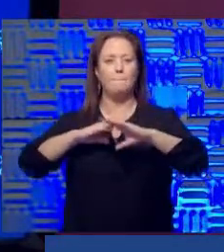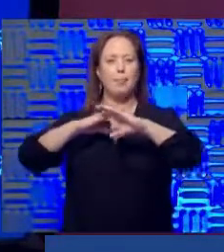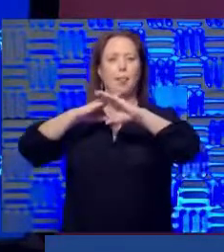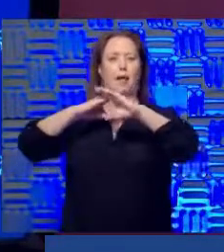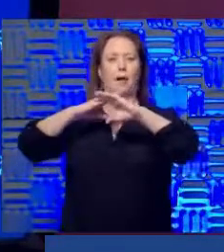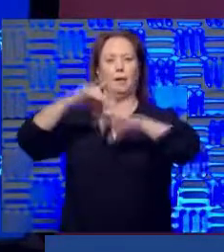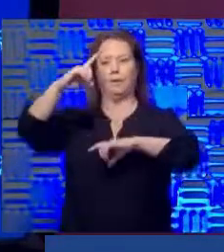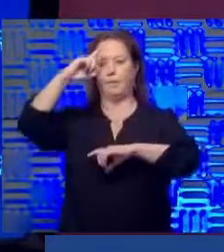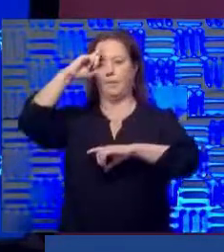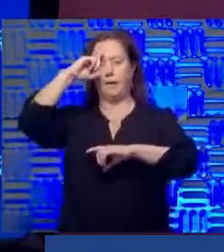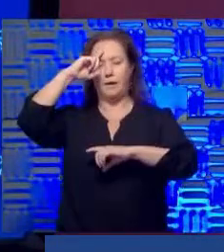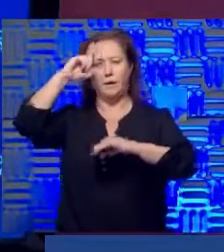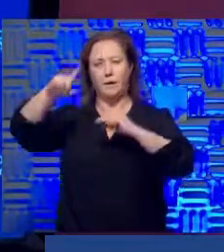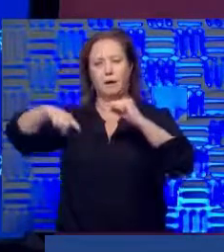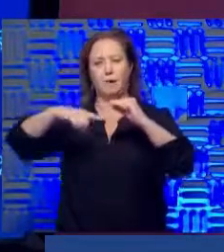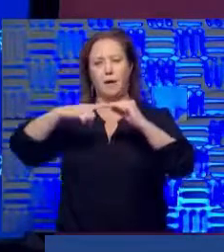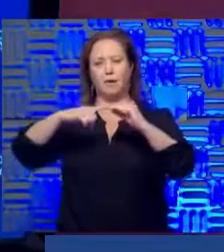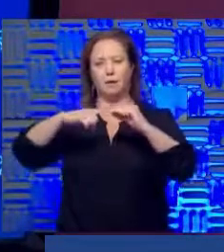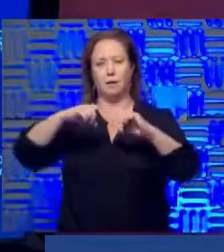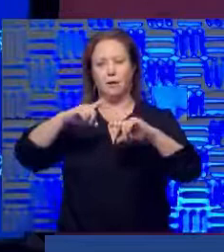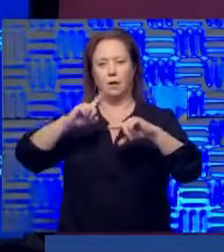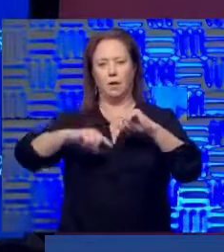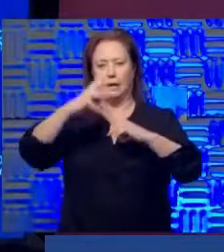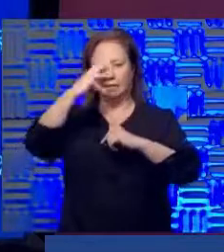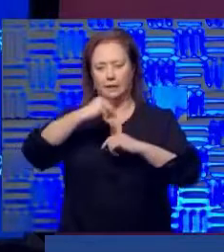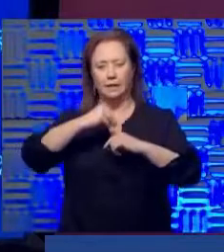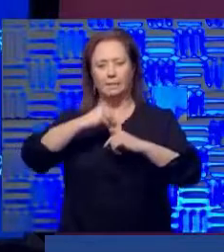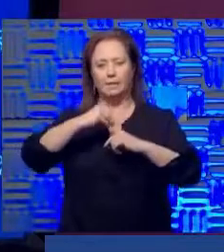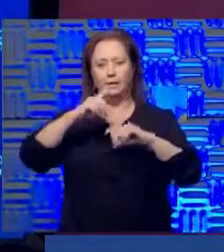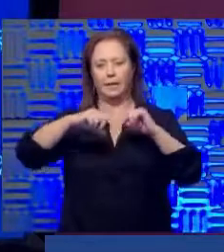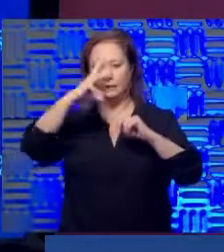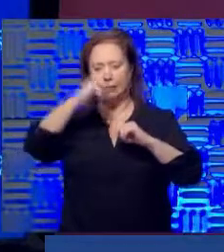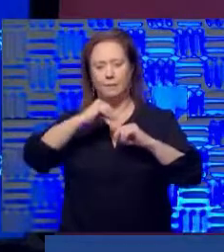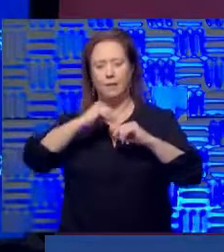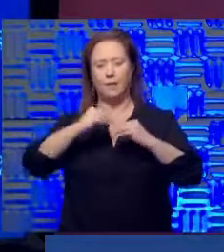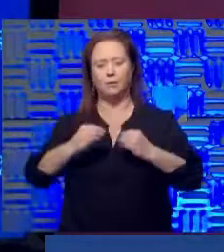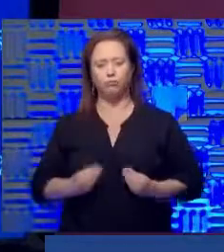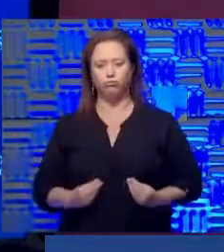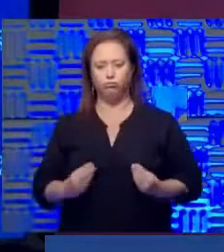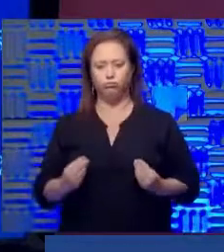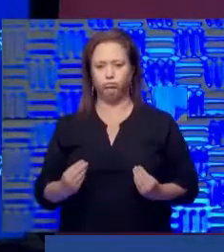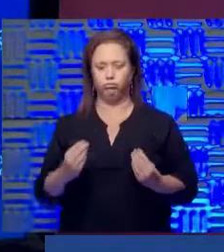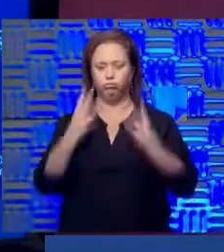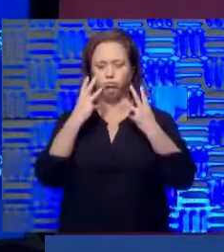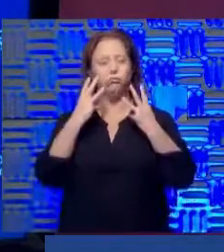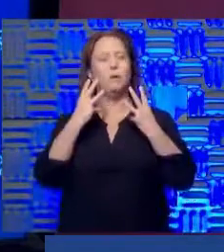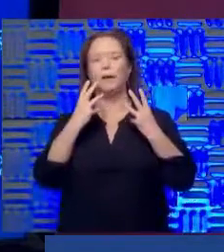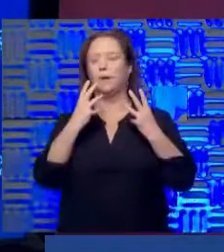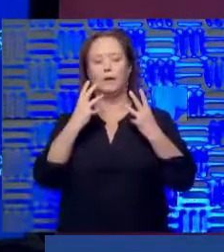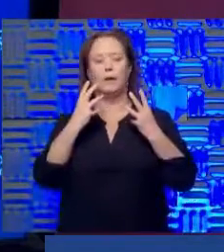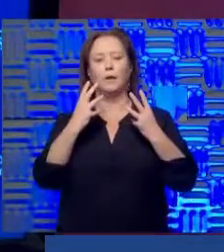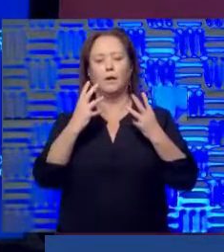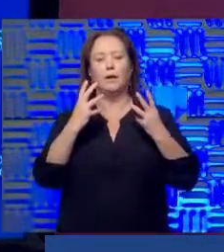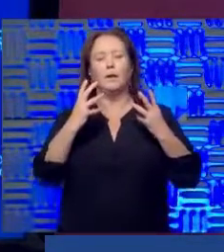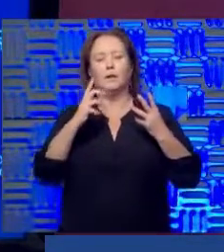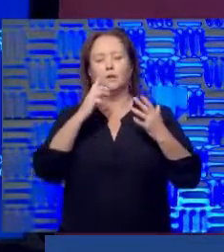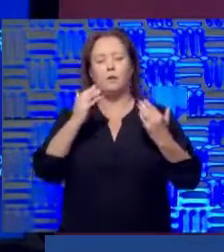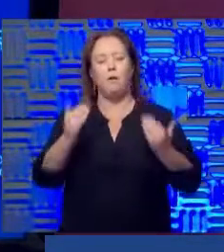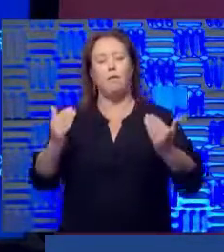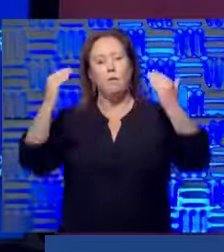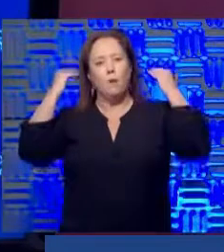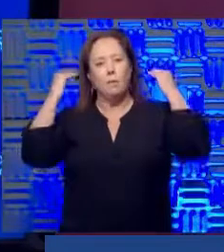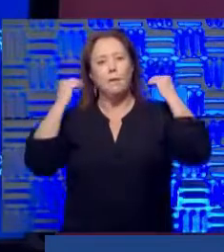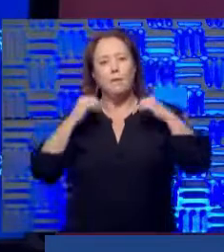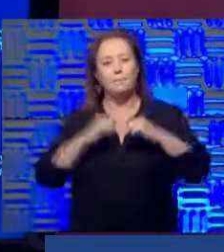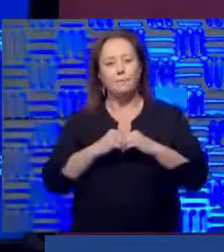thoughts about I'm not sleeping, which are going to certainly barrage you in that moment. You're going to have just this overwhelming, oh my God.